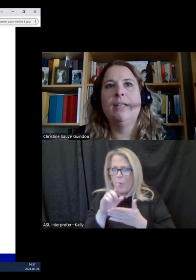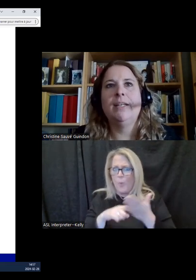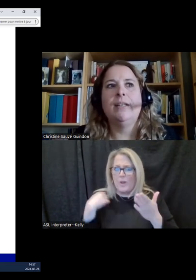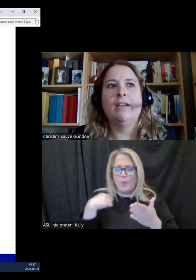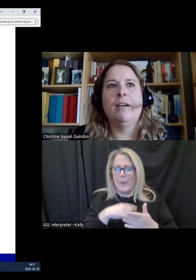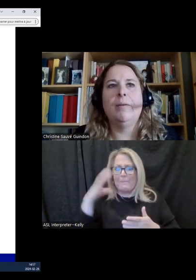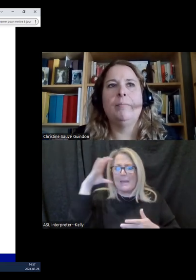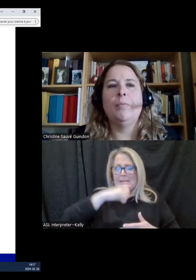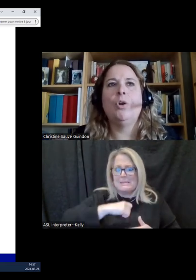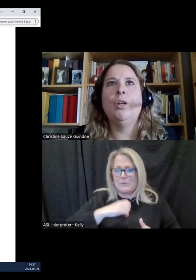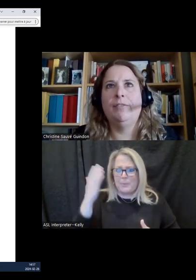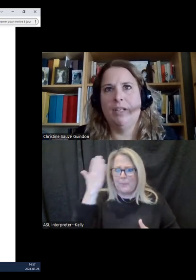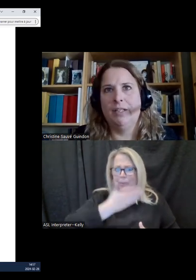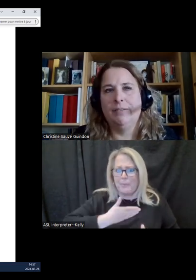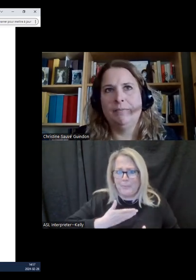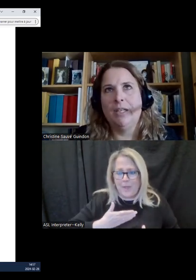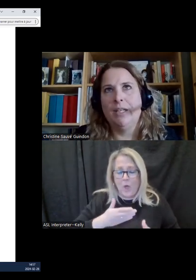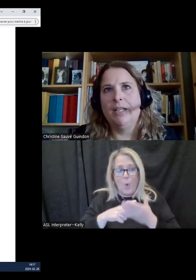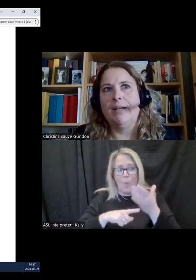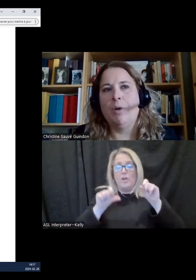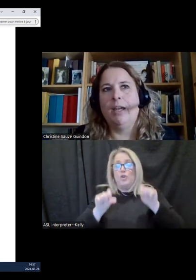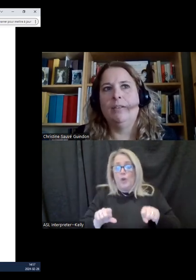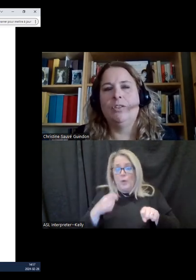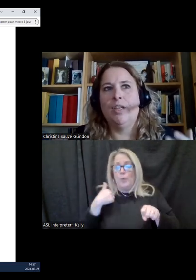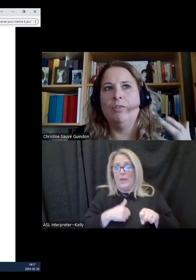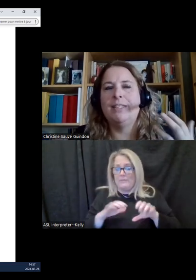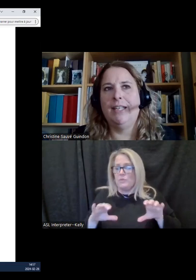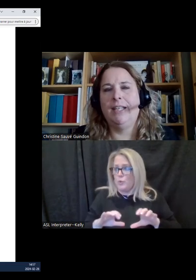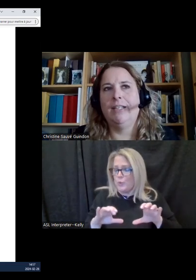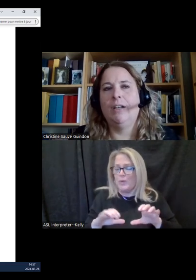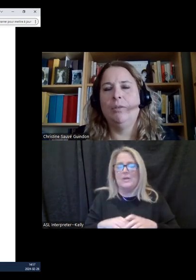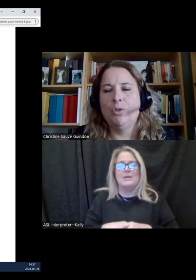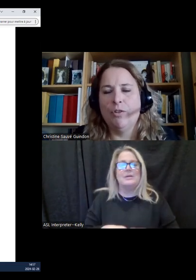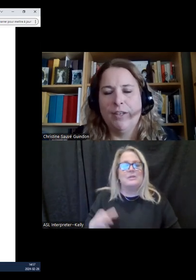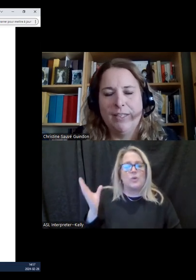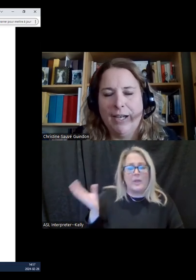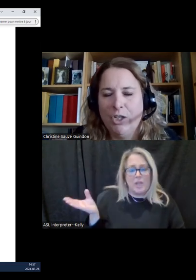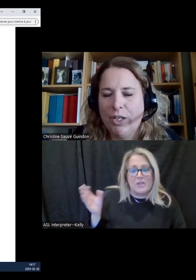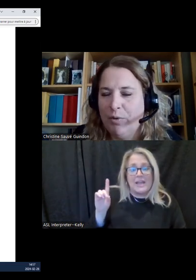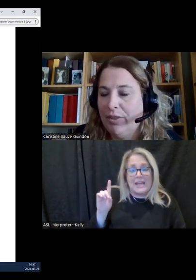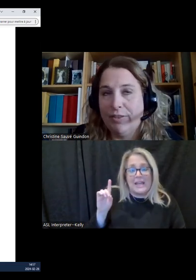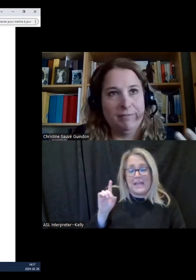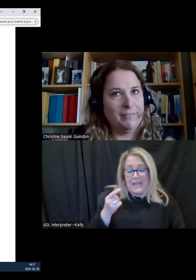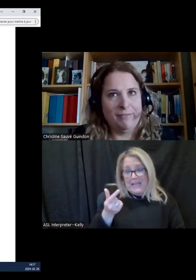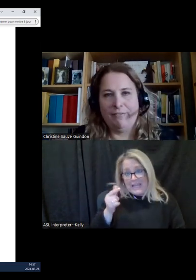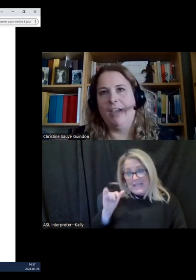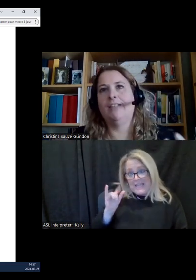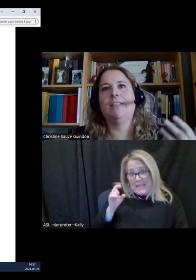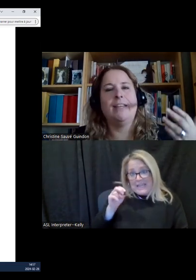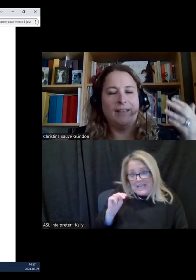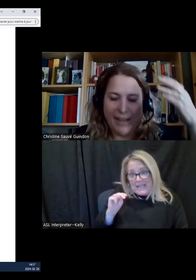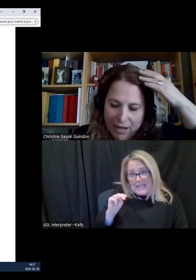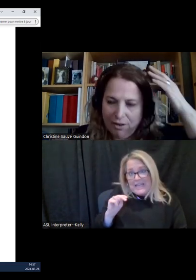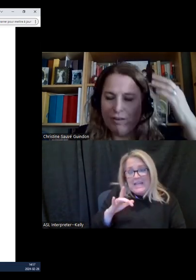we could have done, right? So here is Gideon observing, touching with